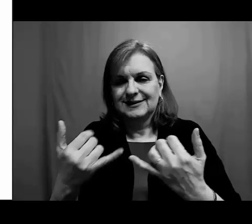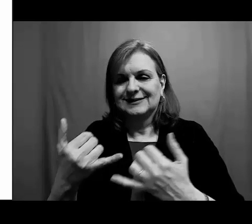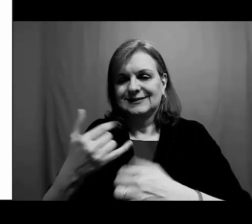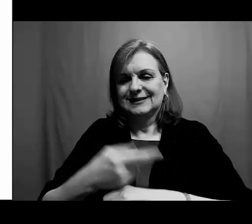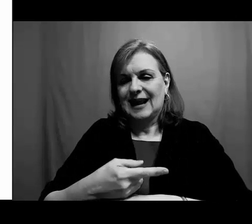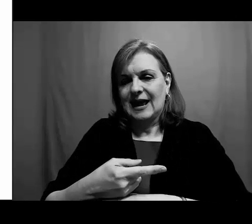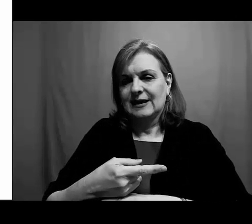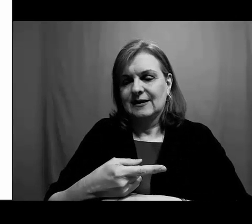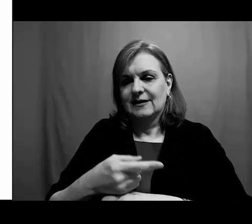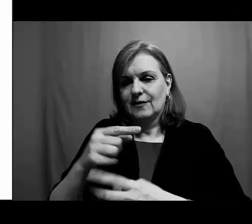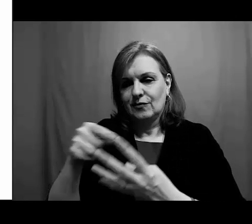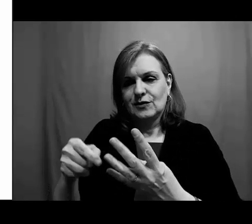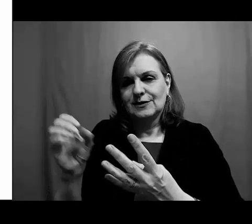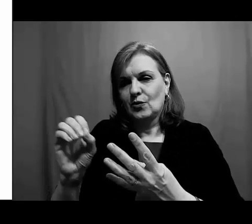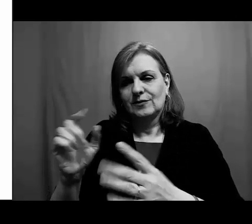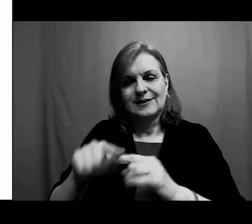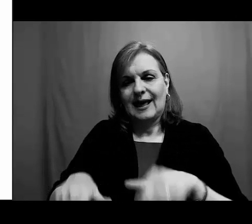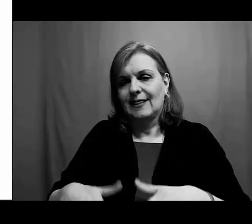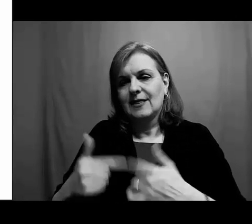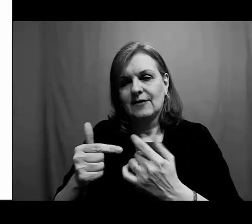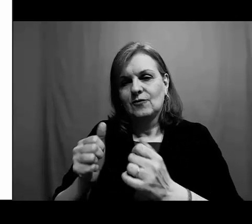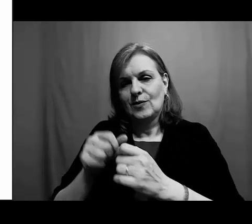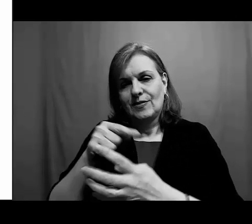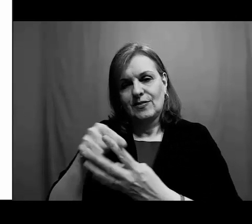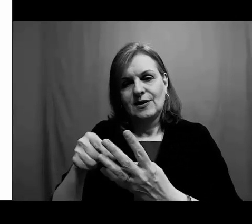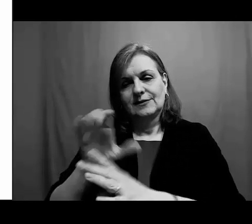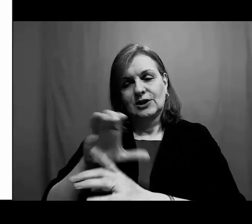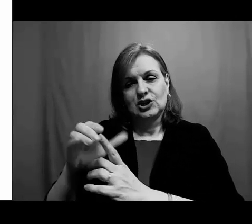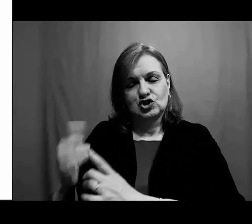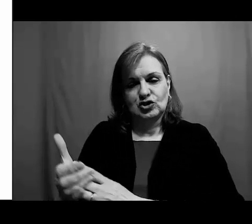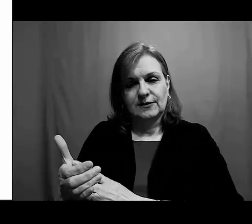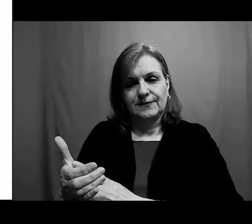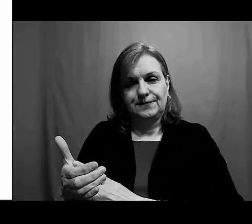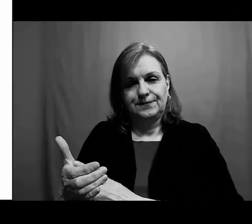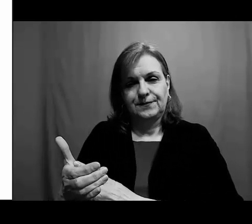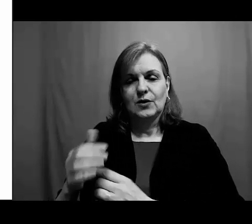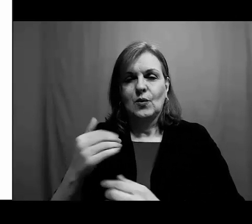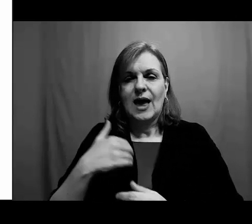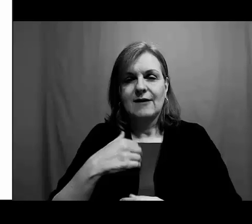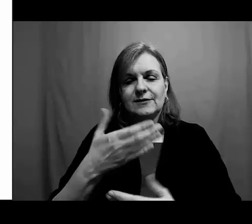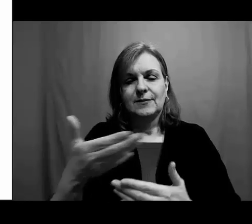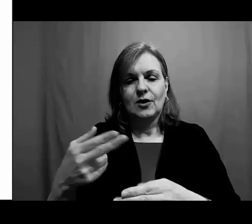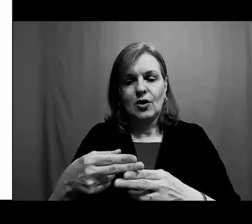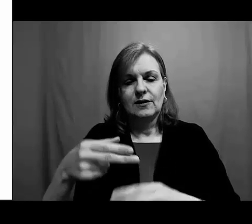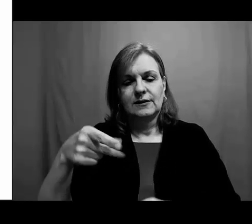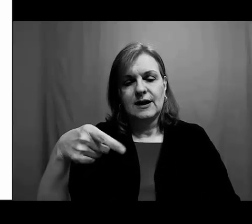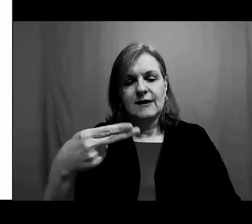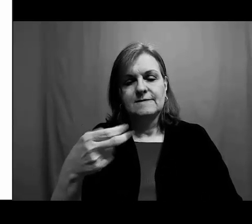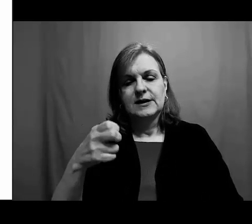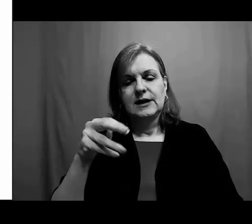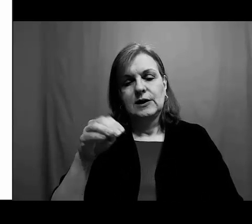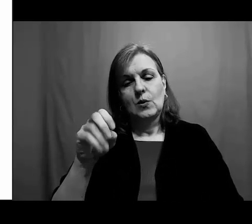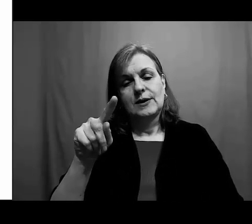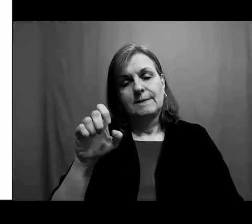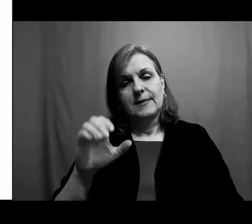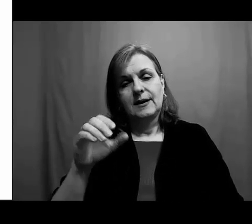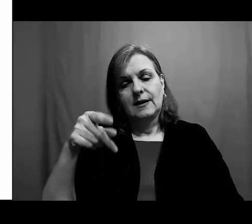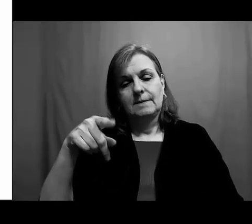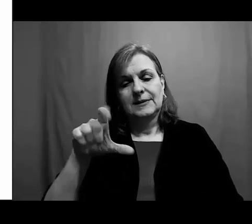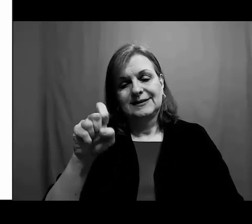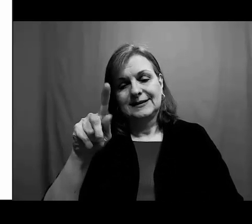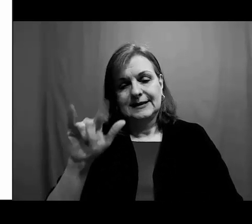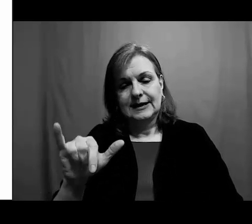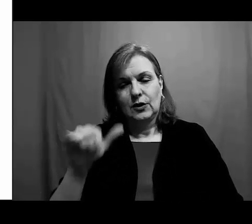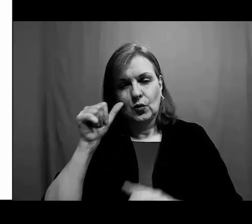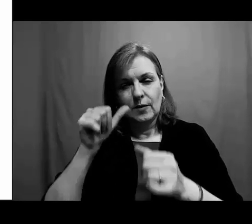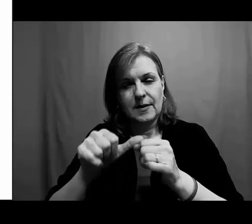sustain these organisms under these conditions. And so we have what we call phenotypic plasticity. So phenotype